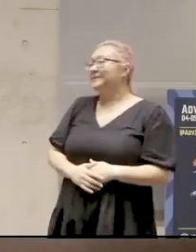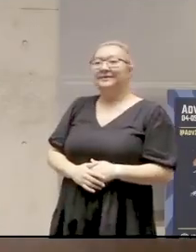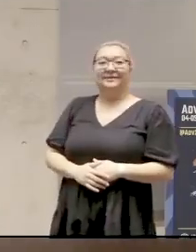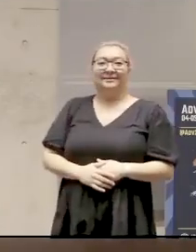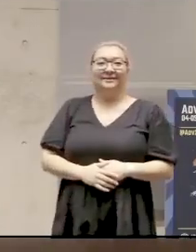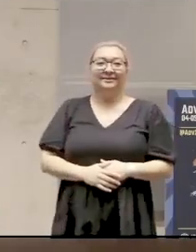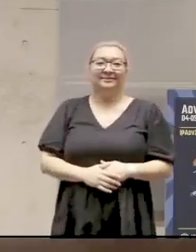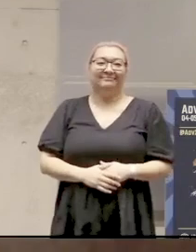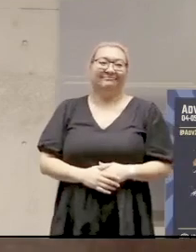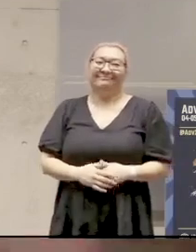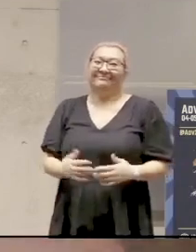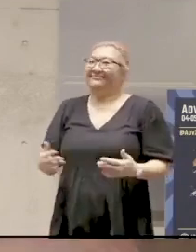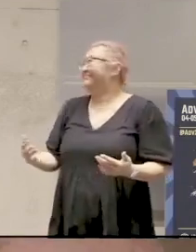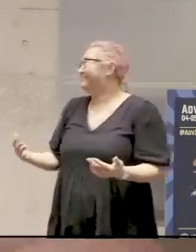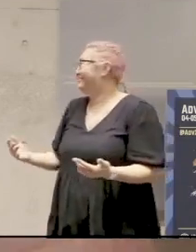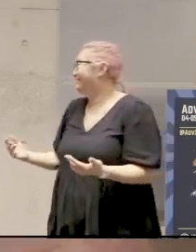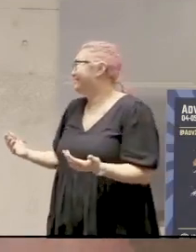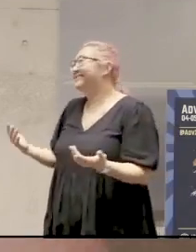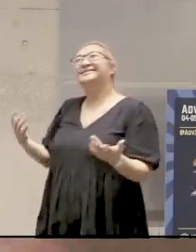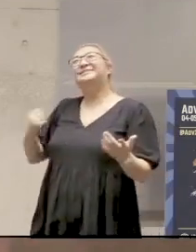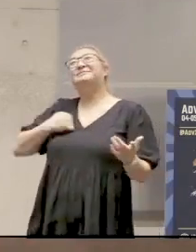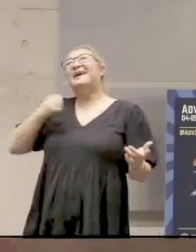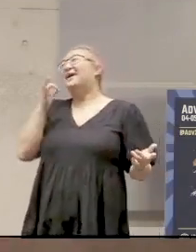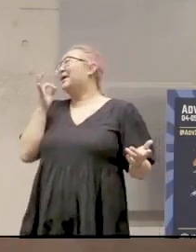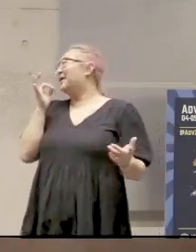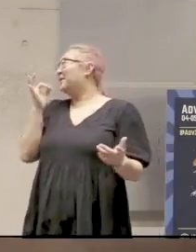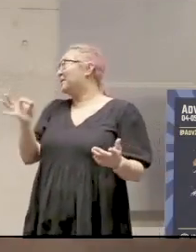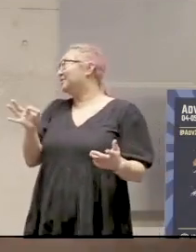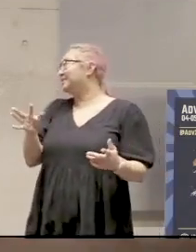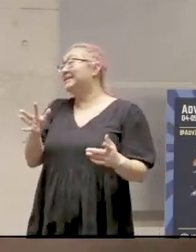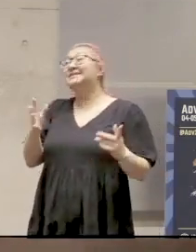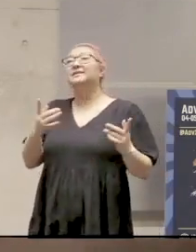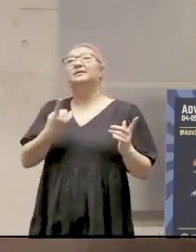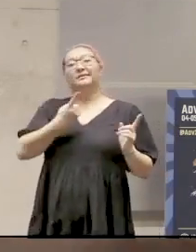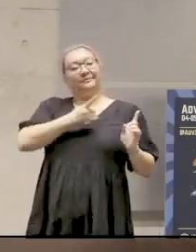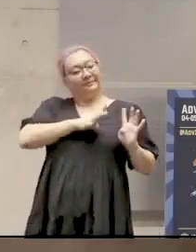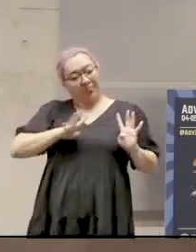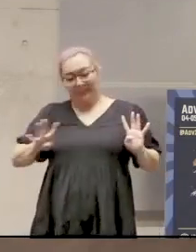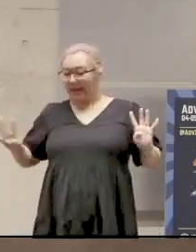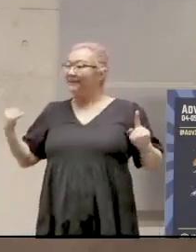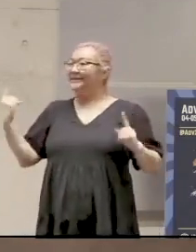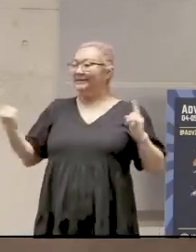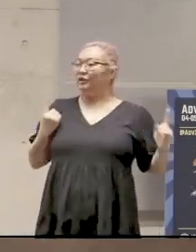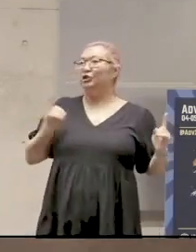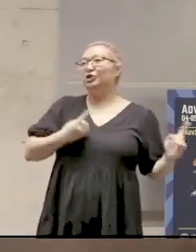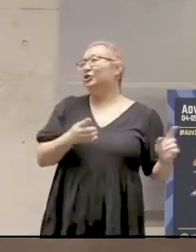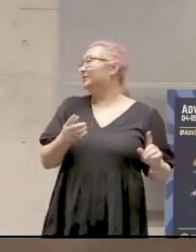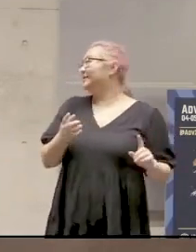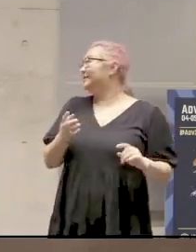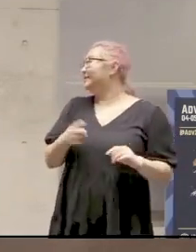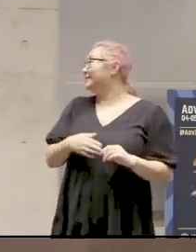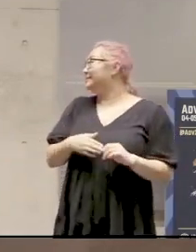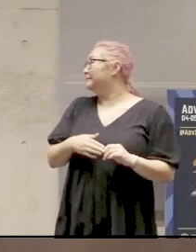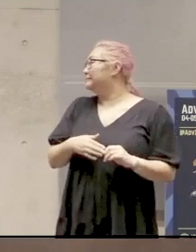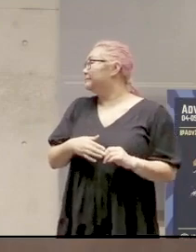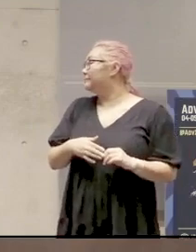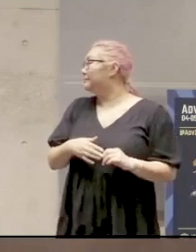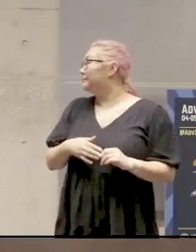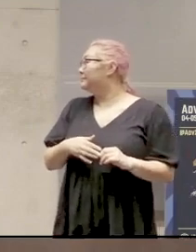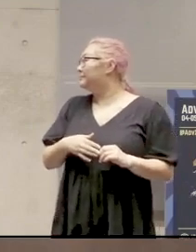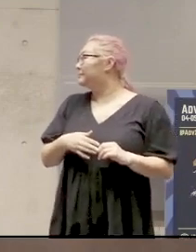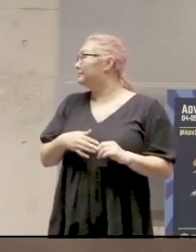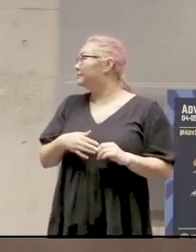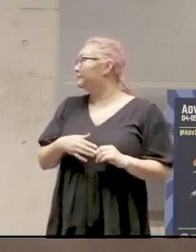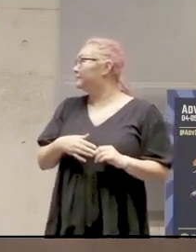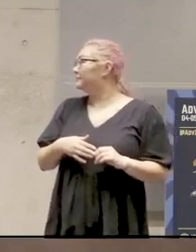My question is, all these people are probably making games and keen to make games. There's too many of them. My Steam library is full. How can we get